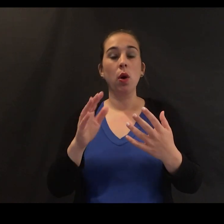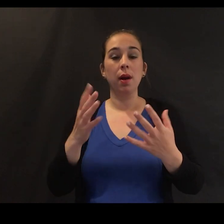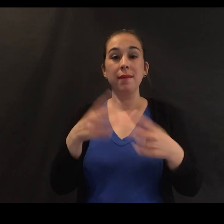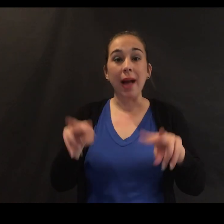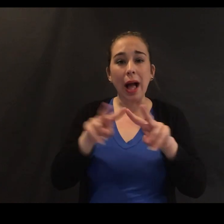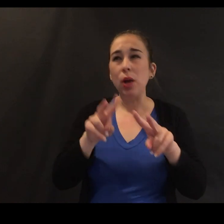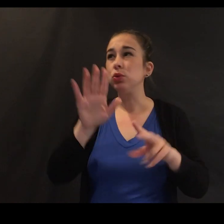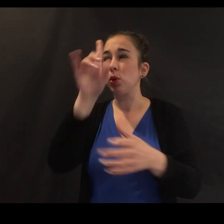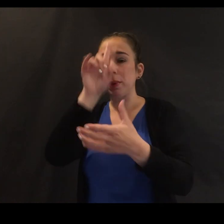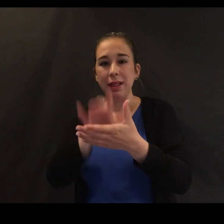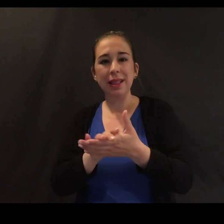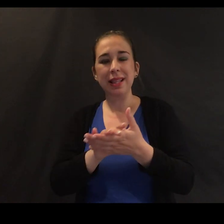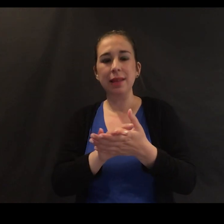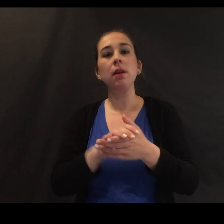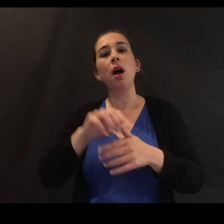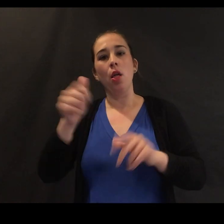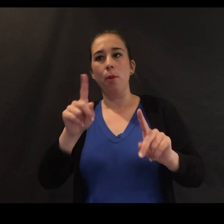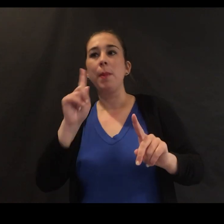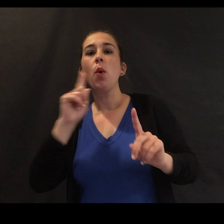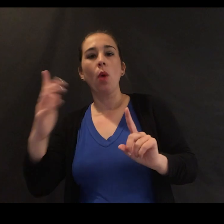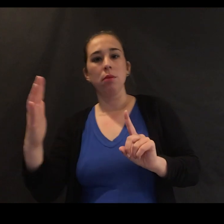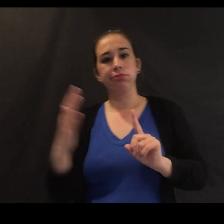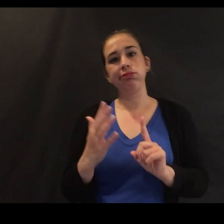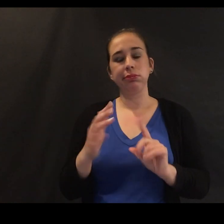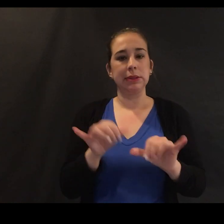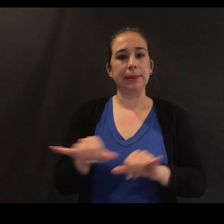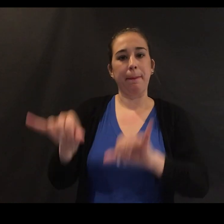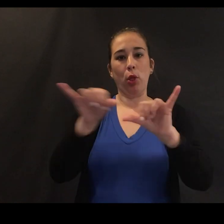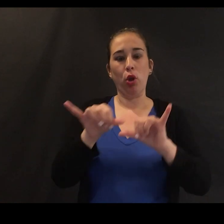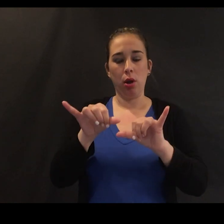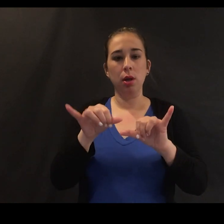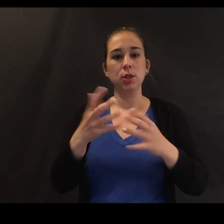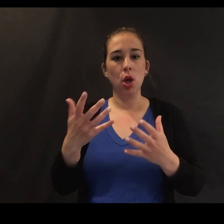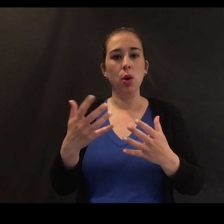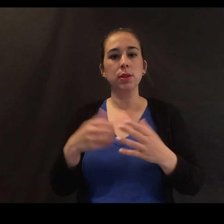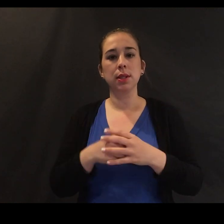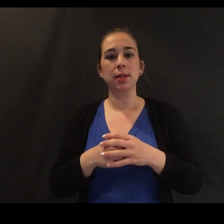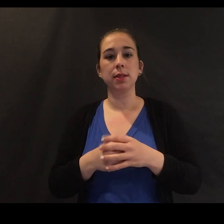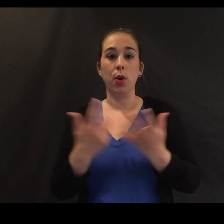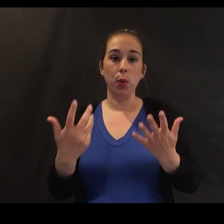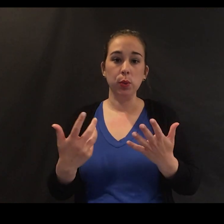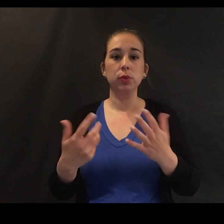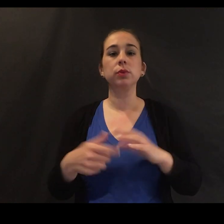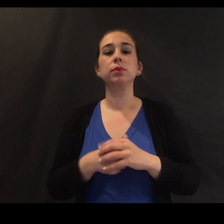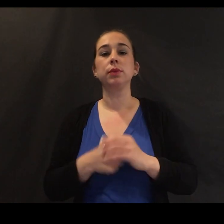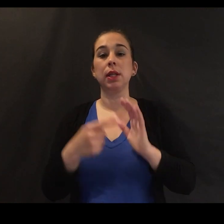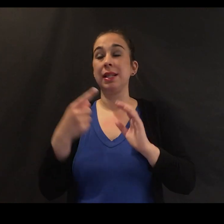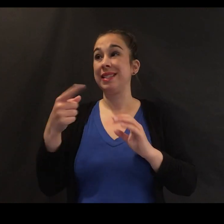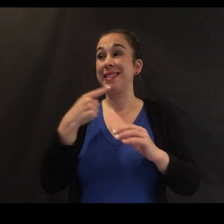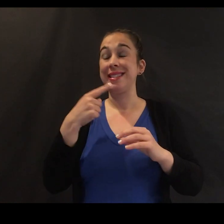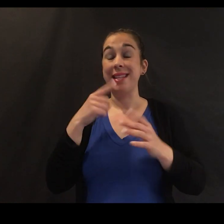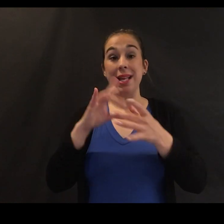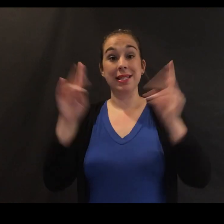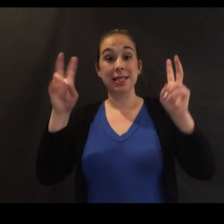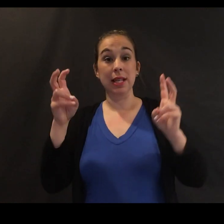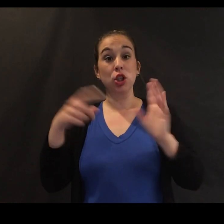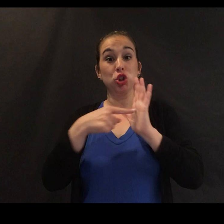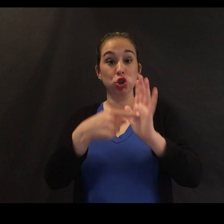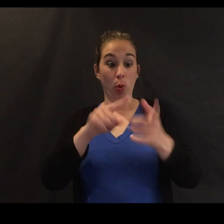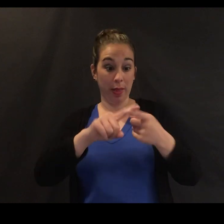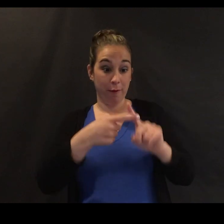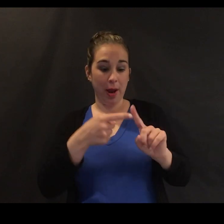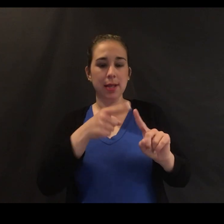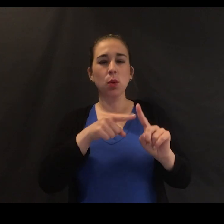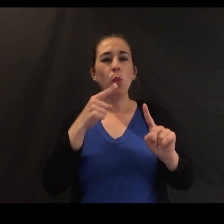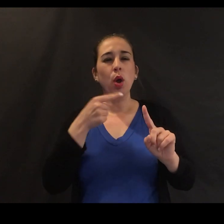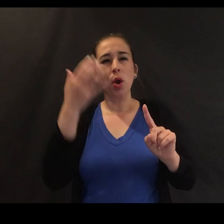beliefs, you're going to attract people like that. As has often been said, show me your friends and I'll show you your future, how true that is in our relationships,